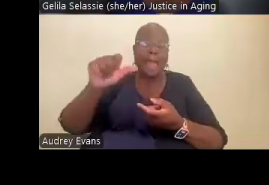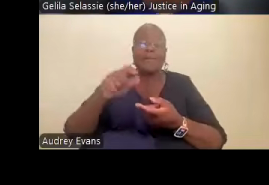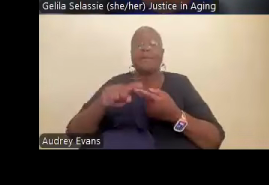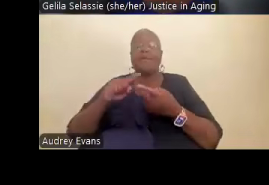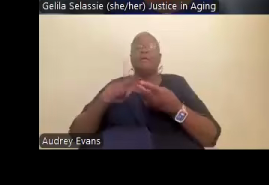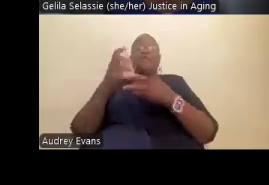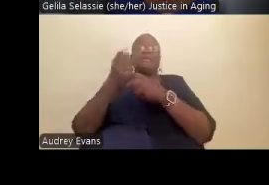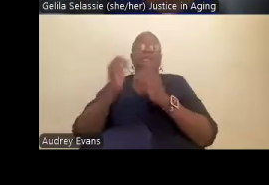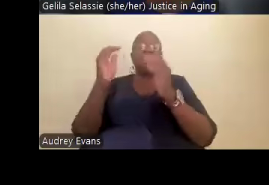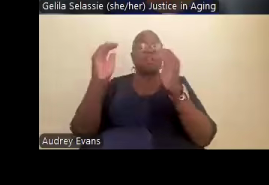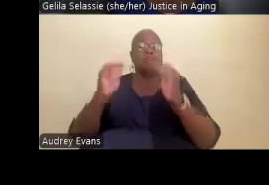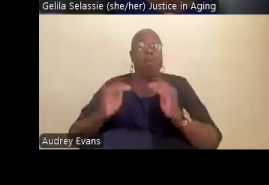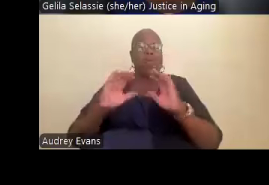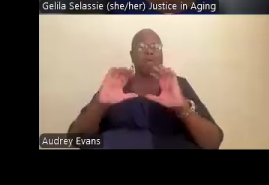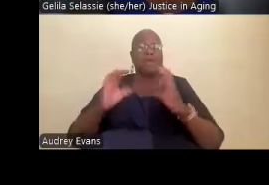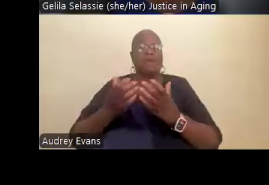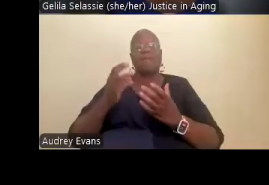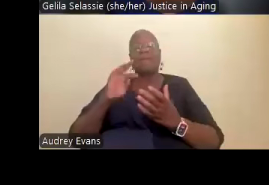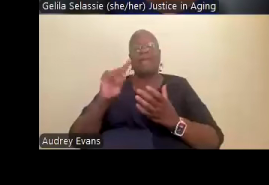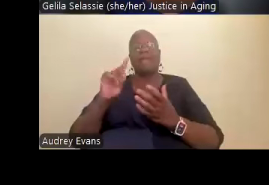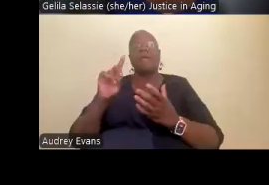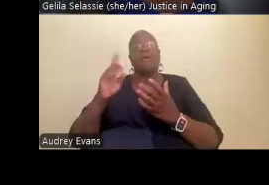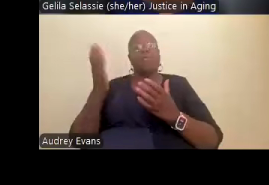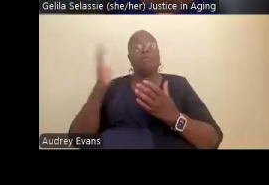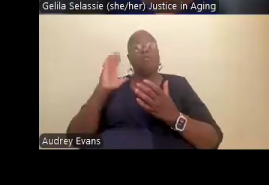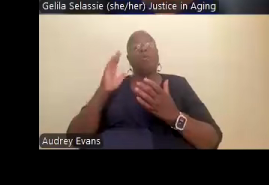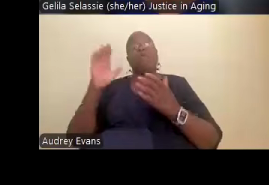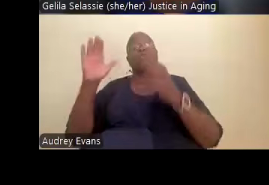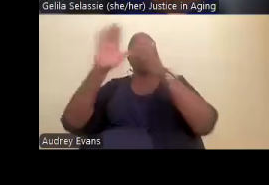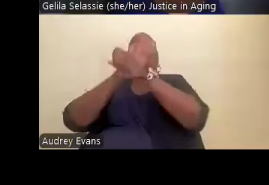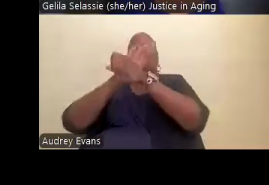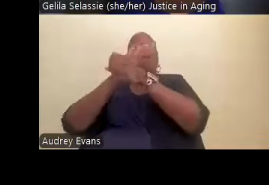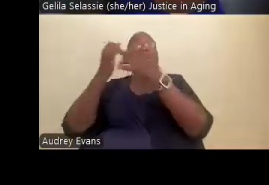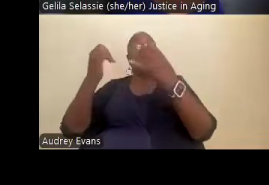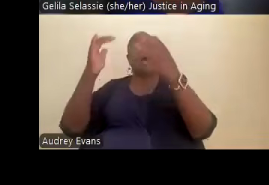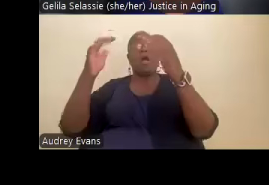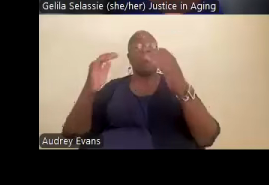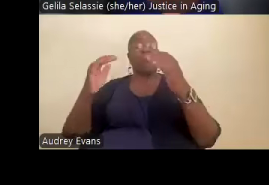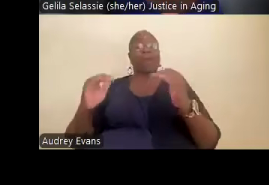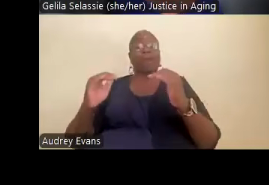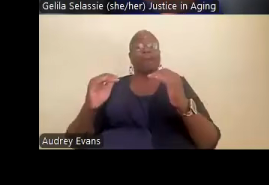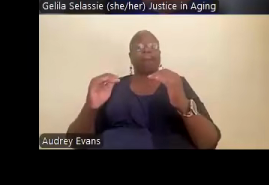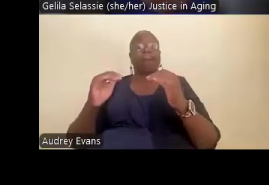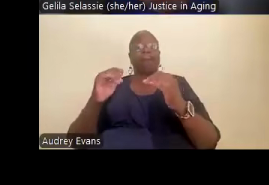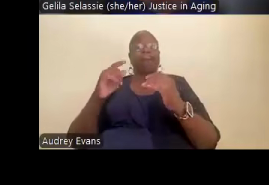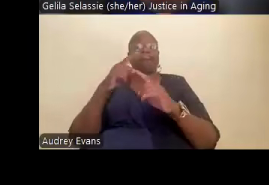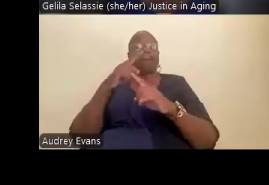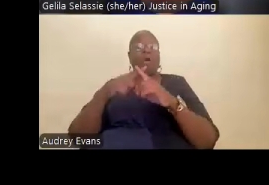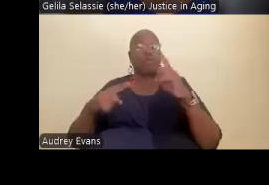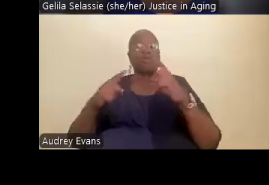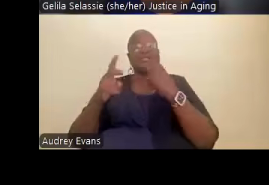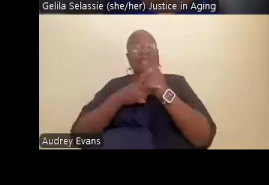lower category of Medicaid, say they went from being enrolled in full Medicaid and are now receiving, just a Medicare